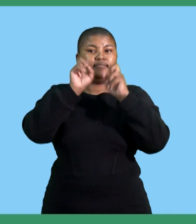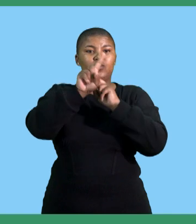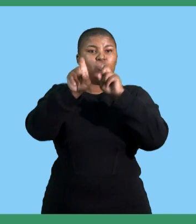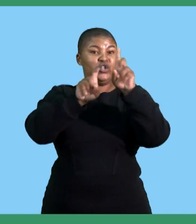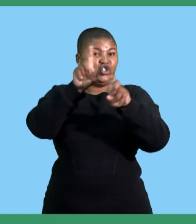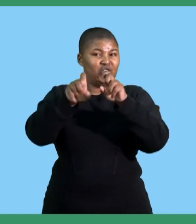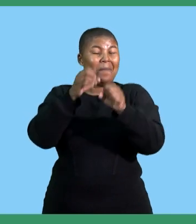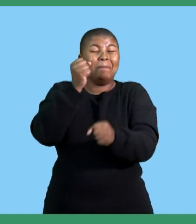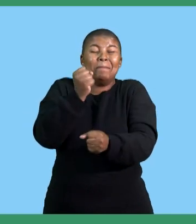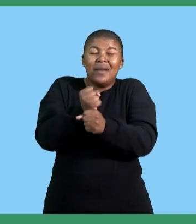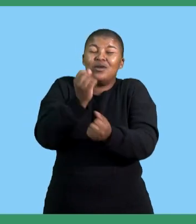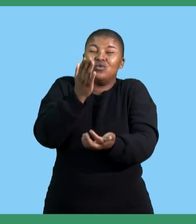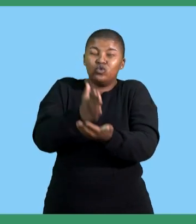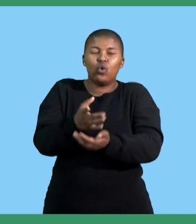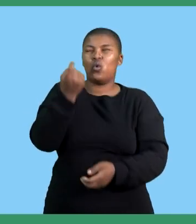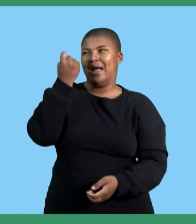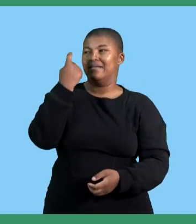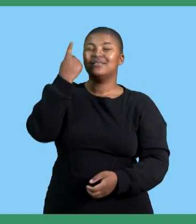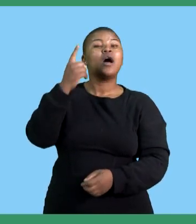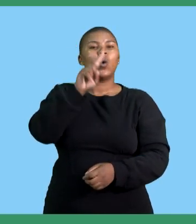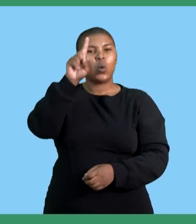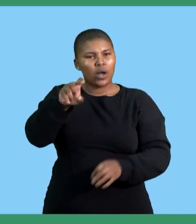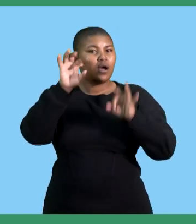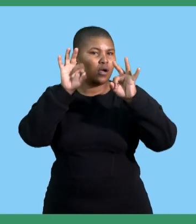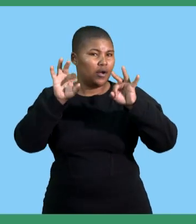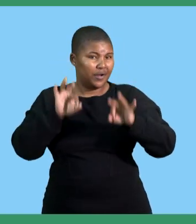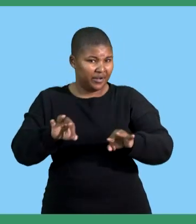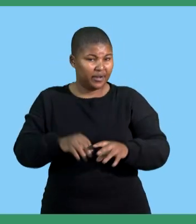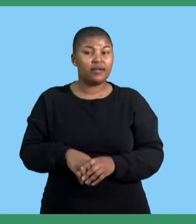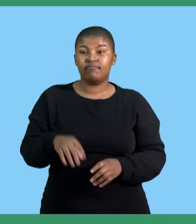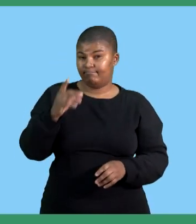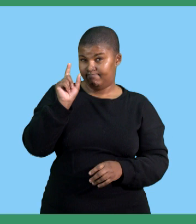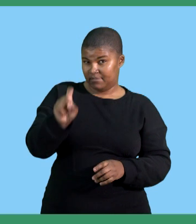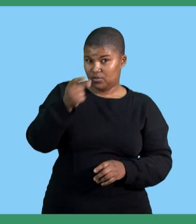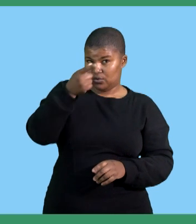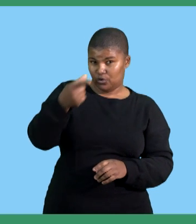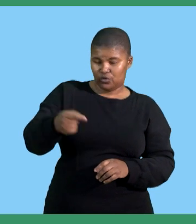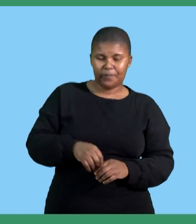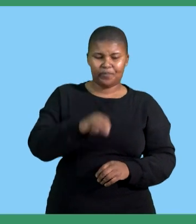you interpret the question correctly. So the first thing that you have to do, you